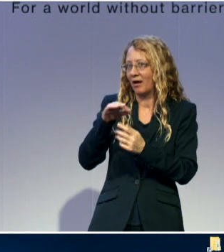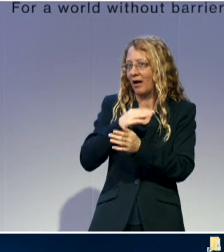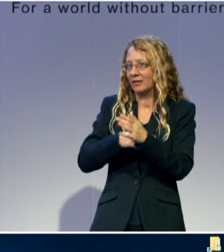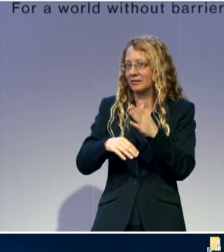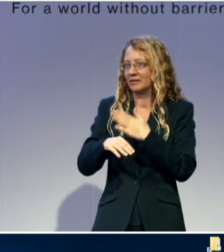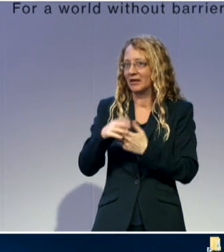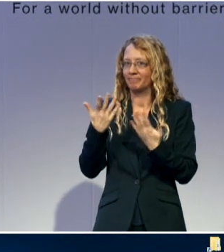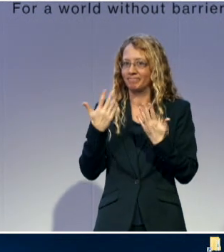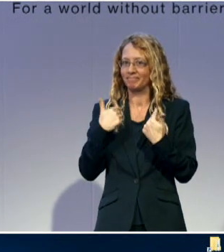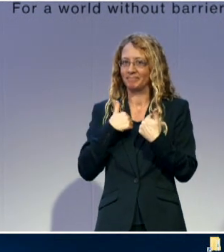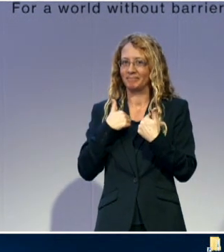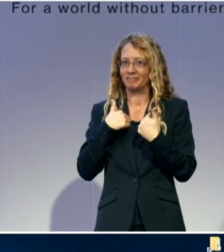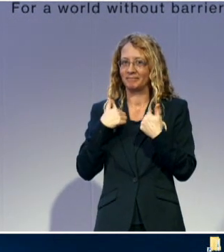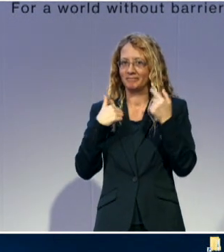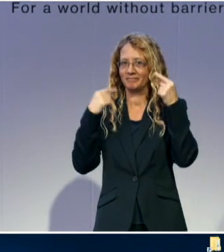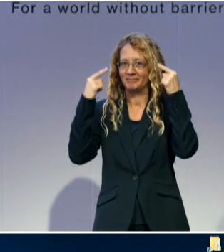marrying him. So